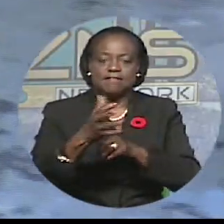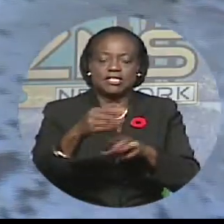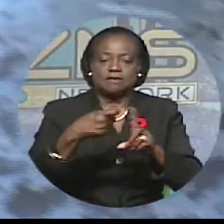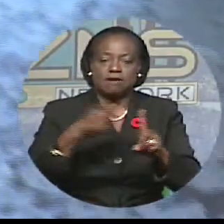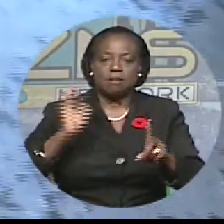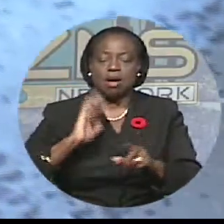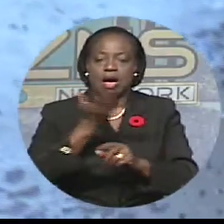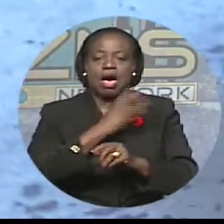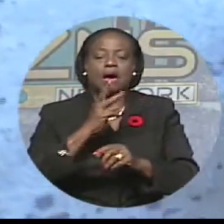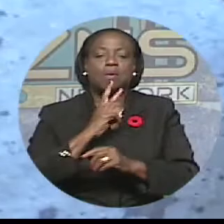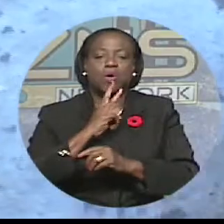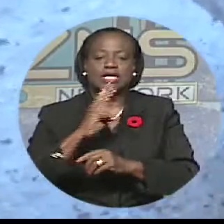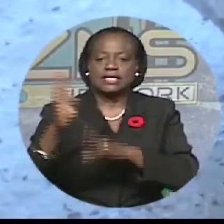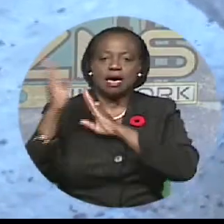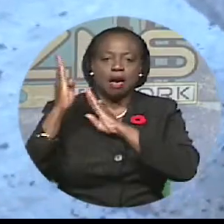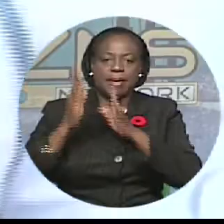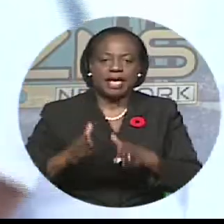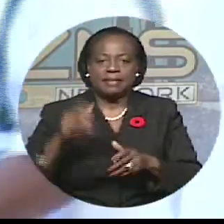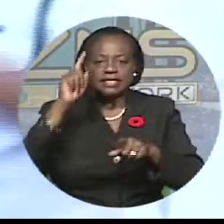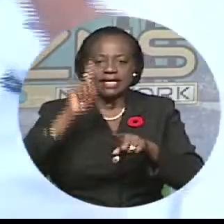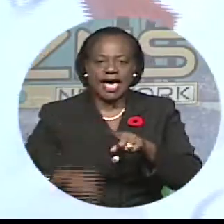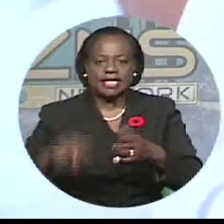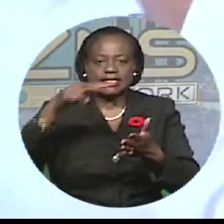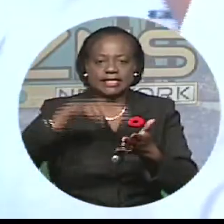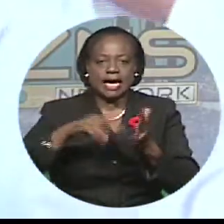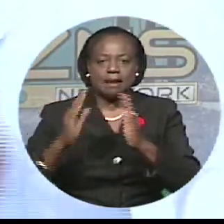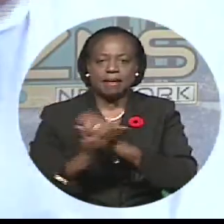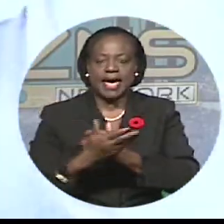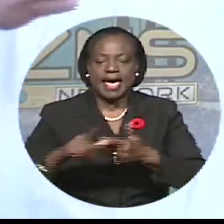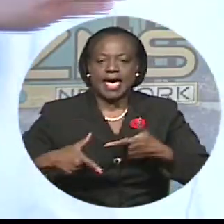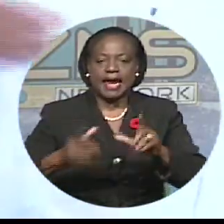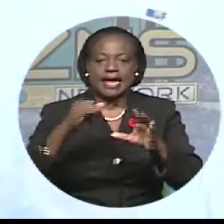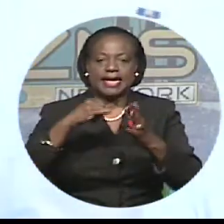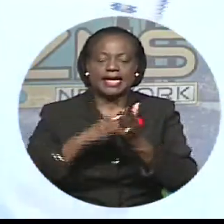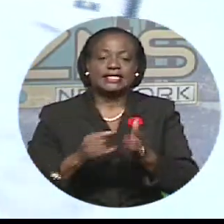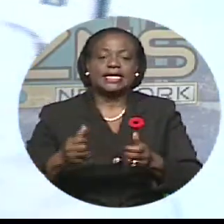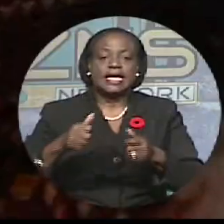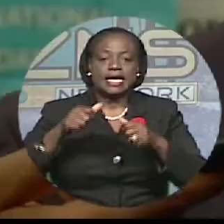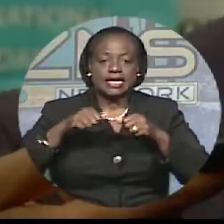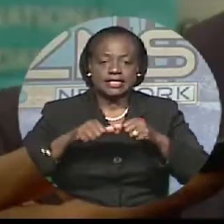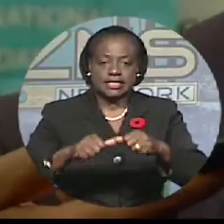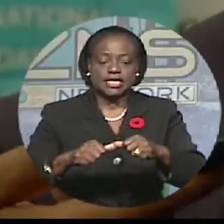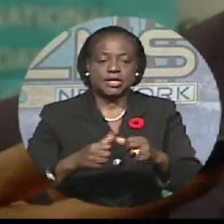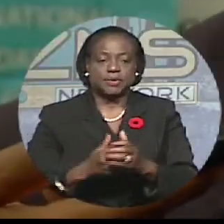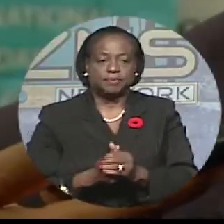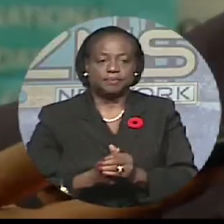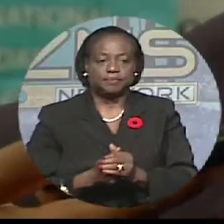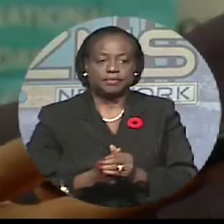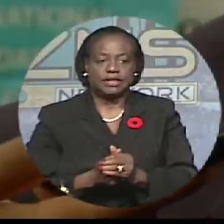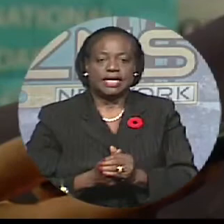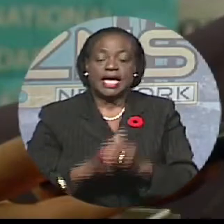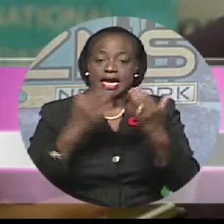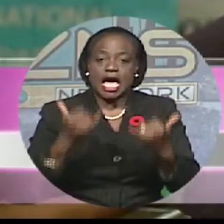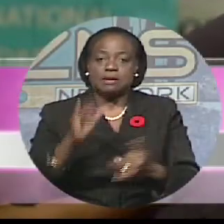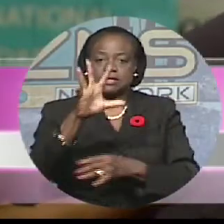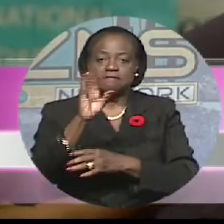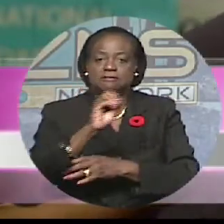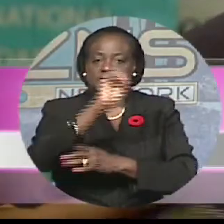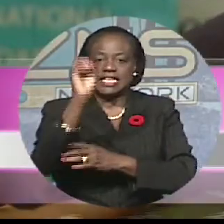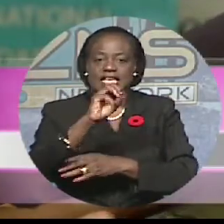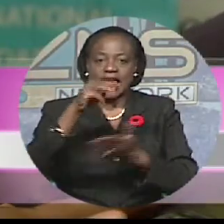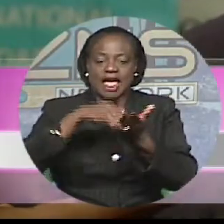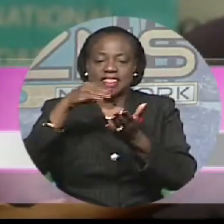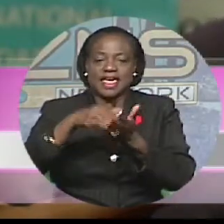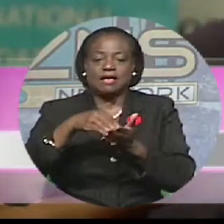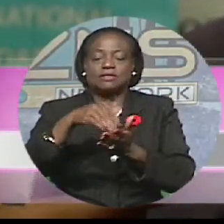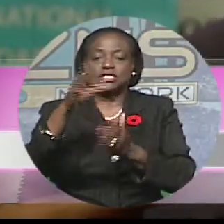cannot stand by and allow this to continue, and he hopes new fines can be implemented soon. Presently is $50,000 for the